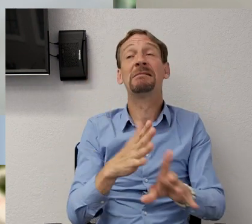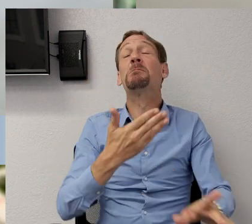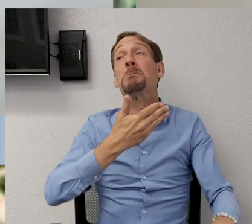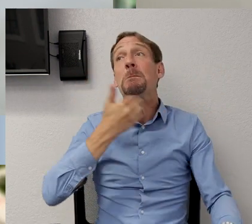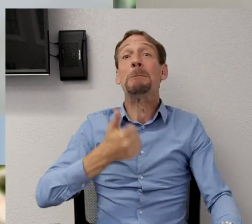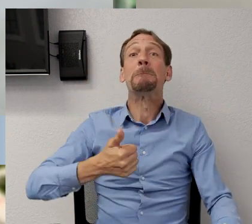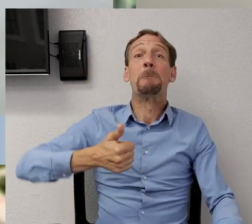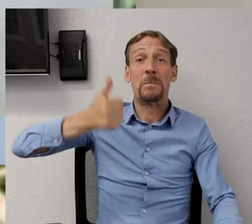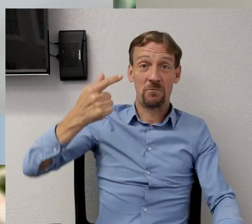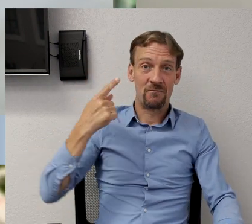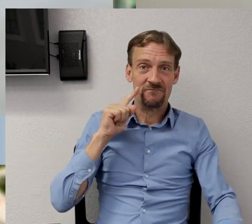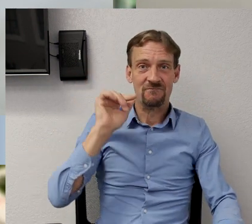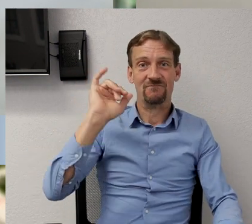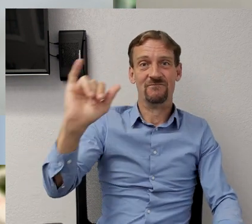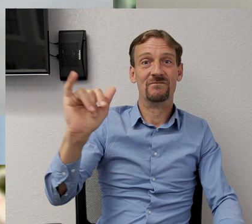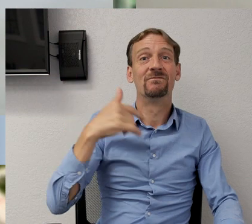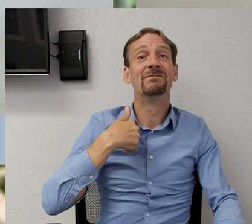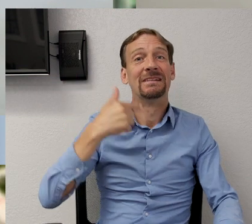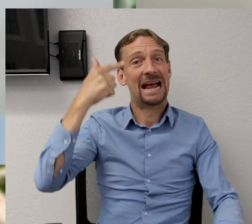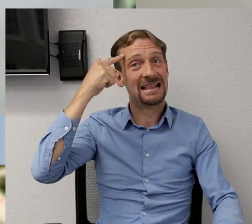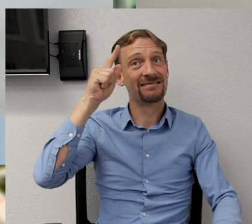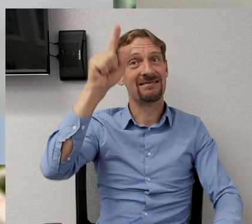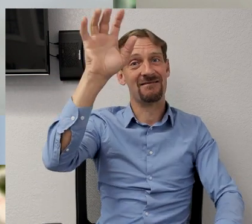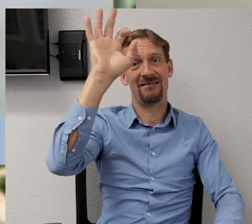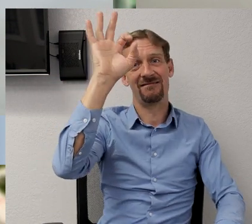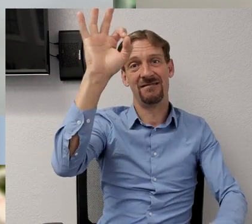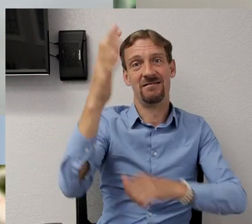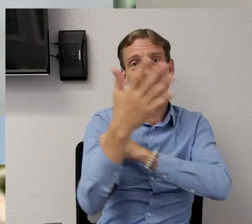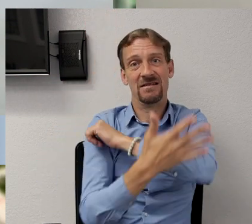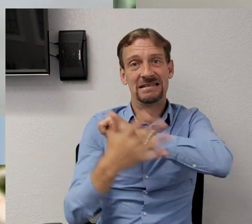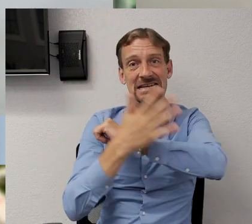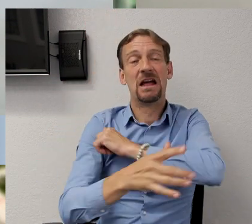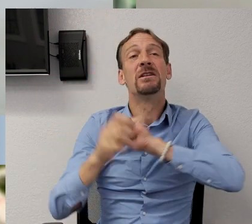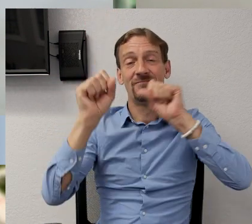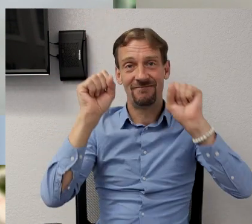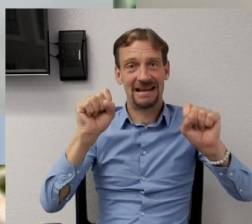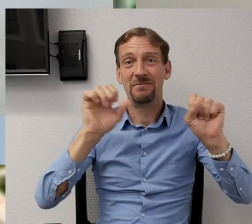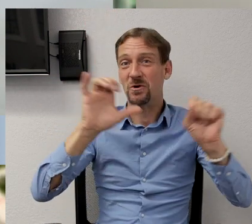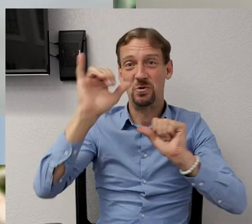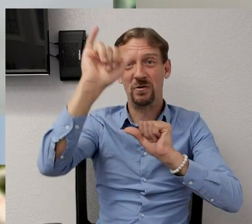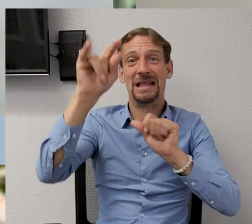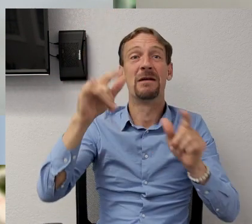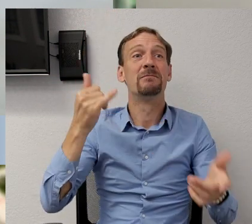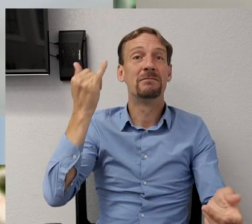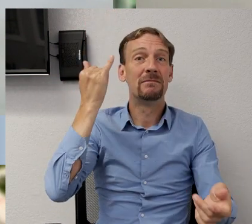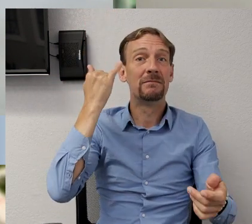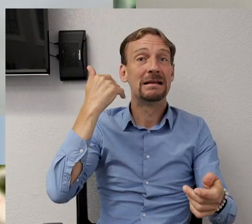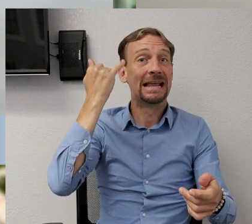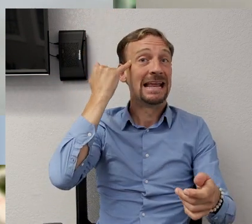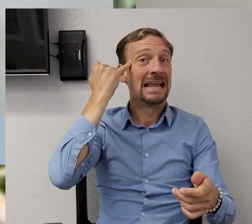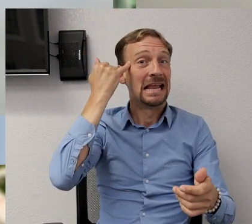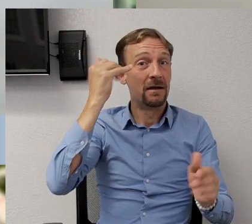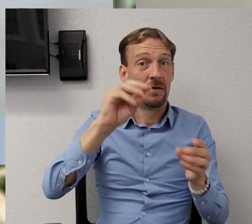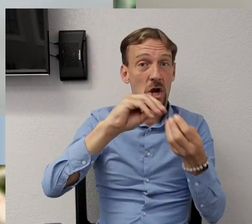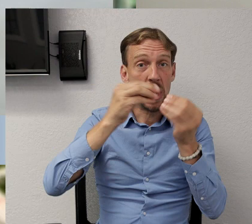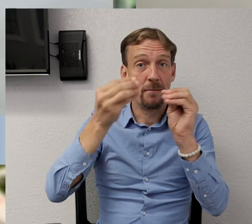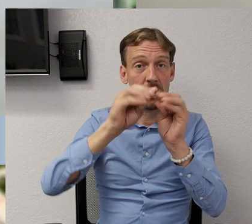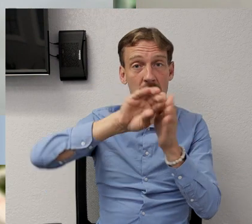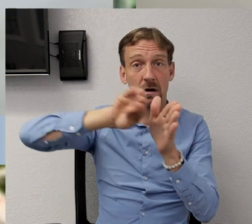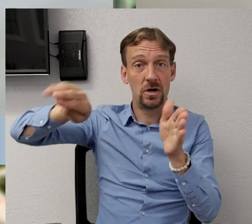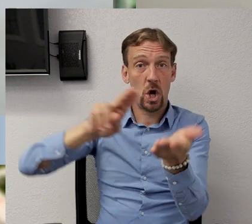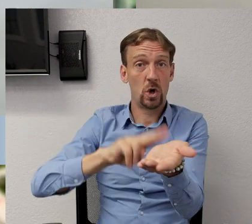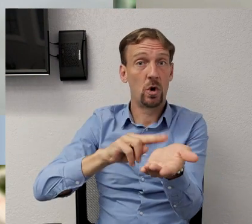And perhaps that's what Fresno County did as well. If you were to back out the nursing home outbreaks,